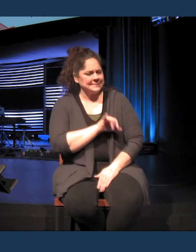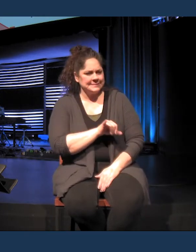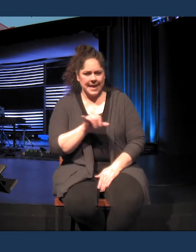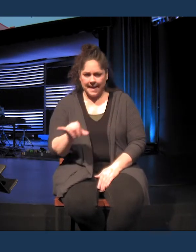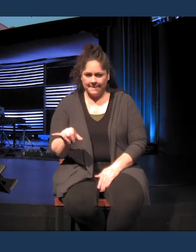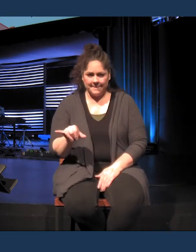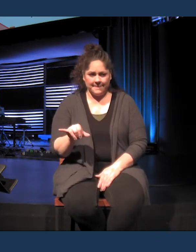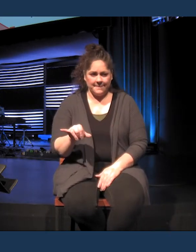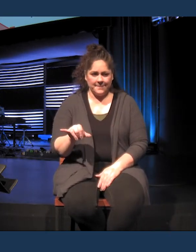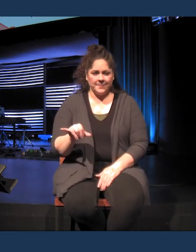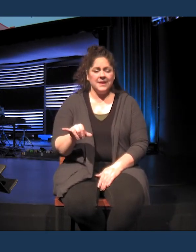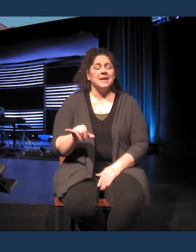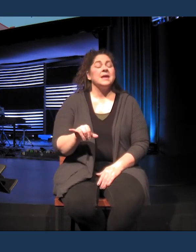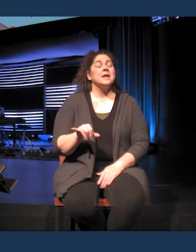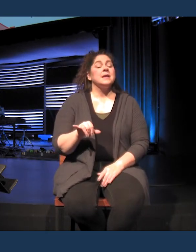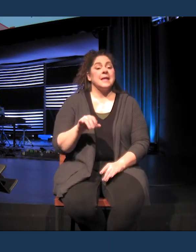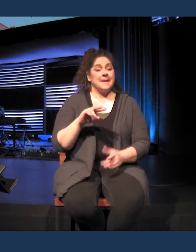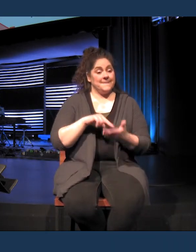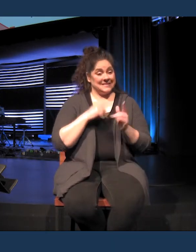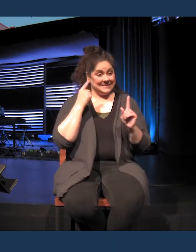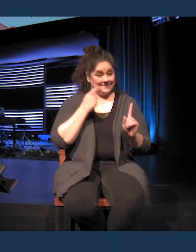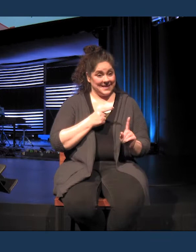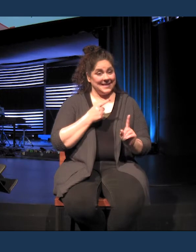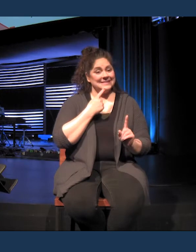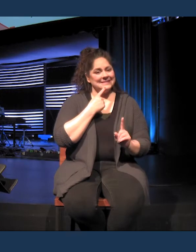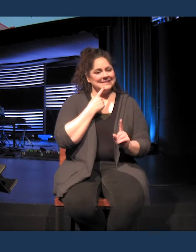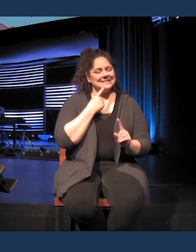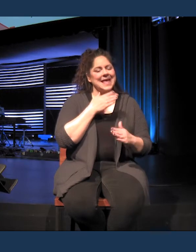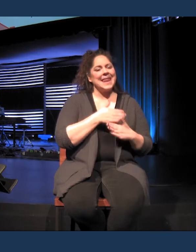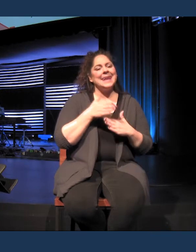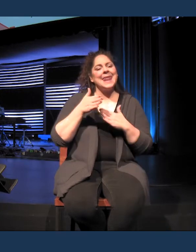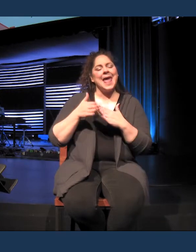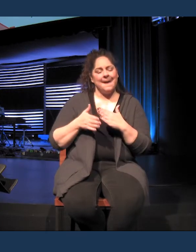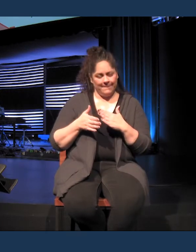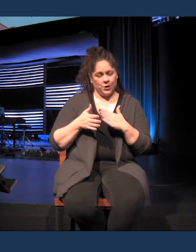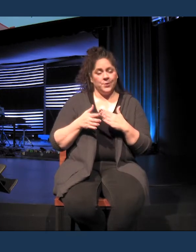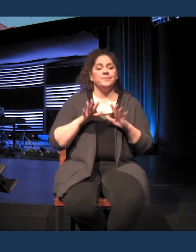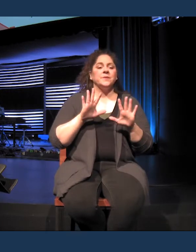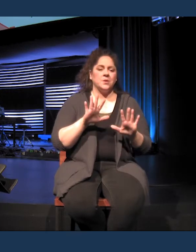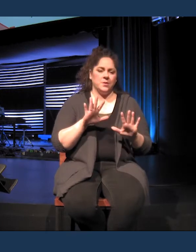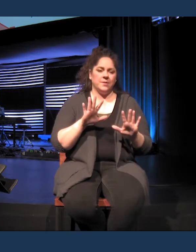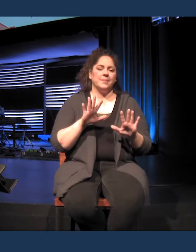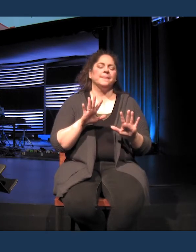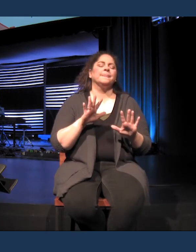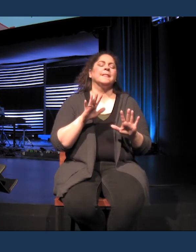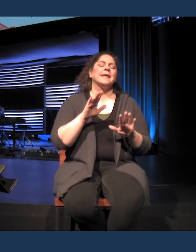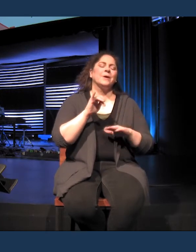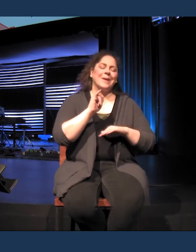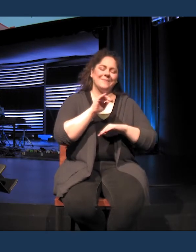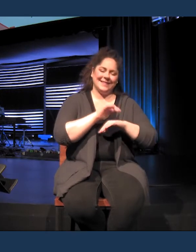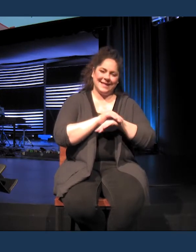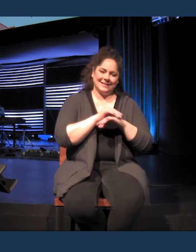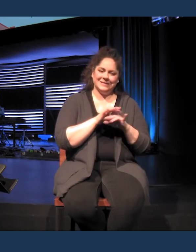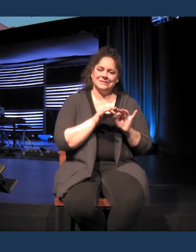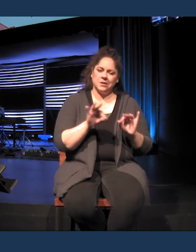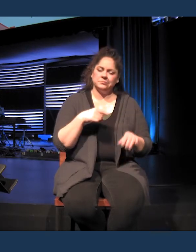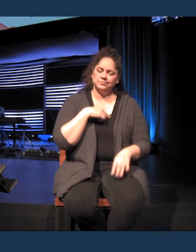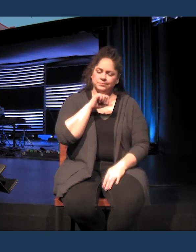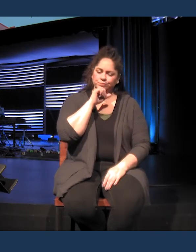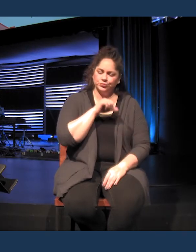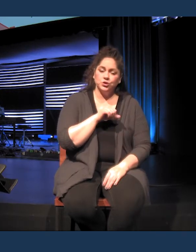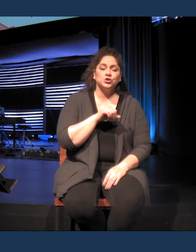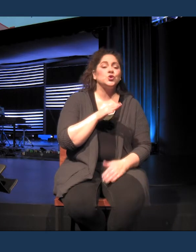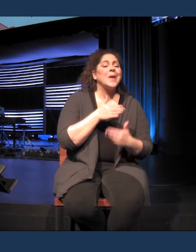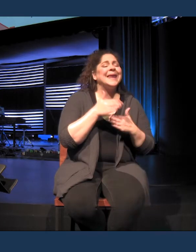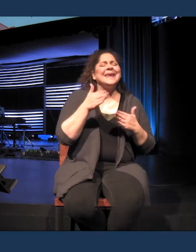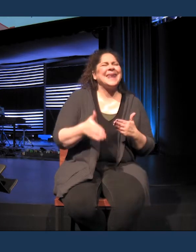And he says, do that for someone specific. He uses the word neighbor. Now, I love the English language. So who is